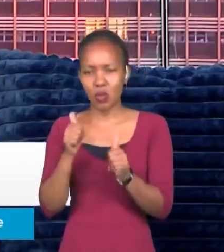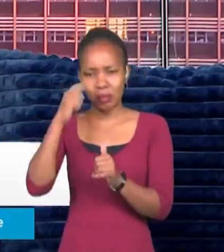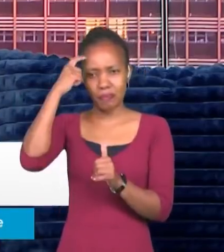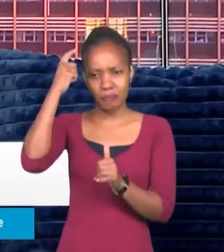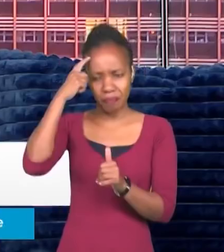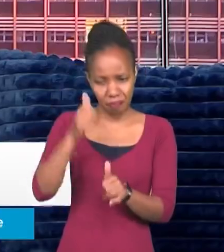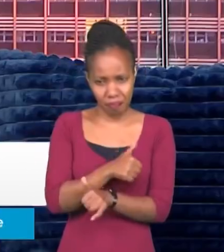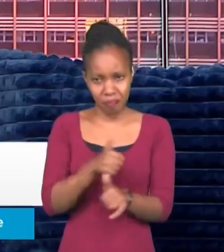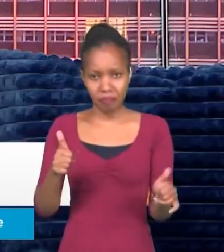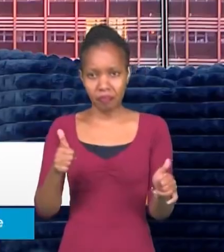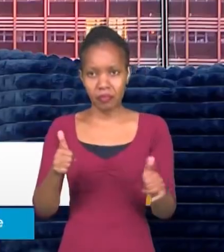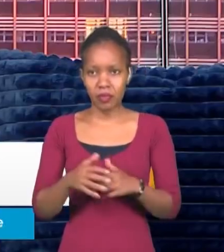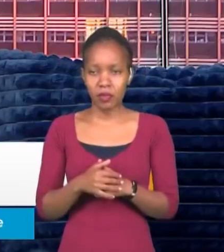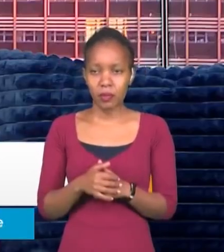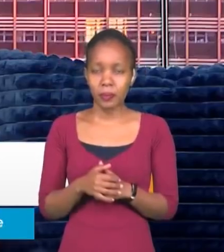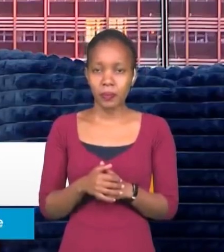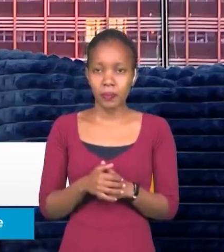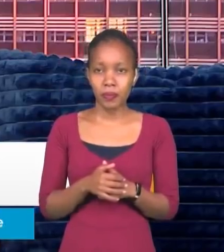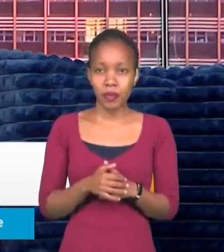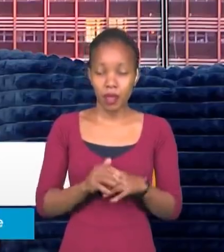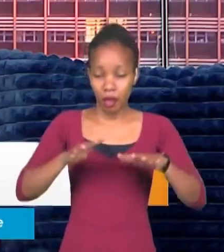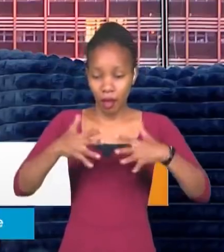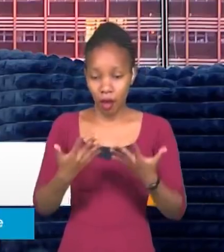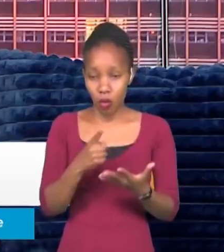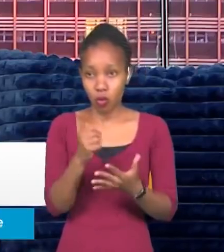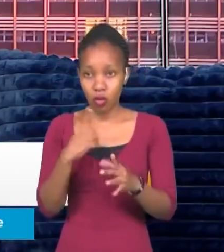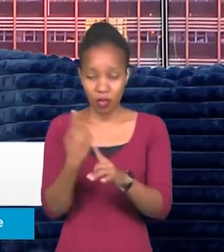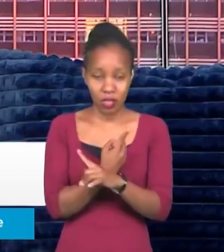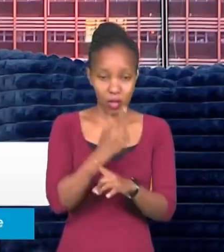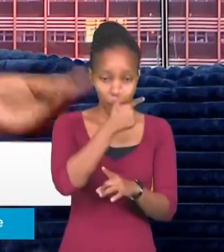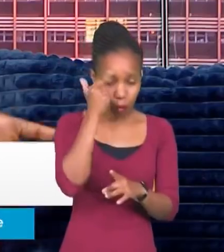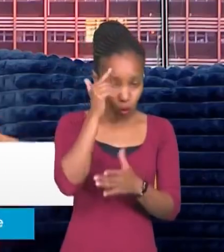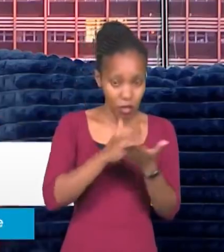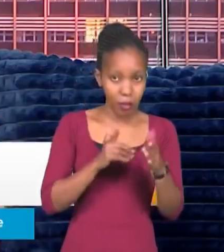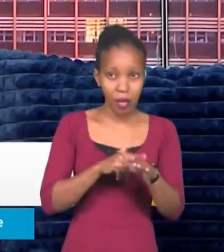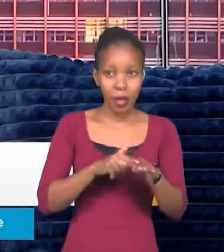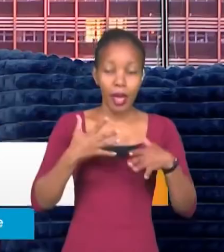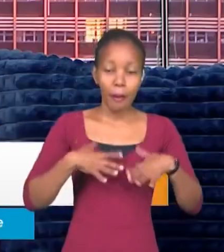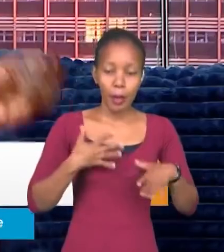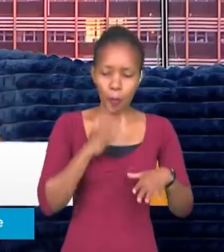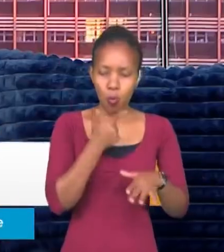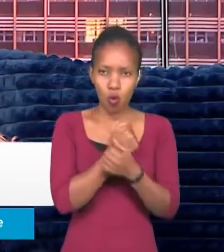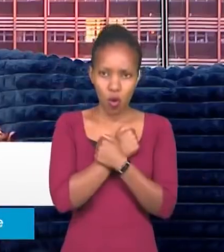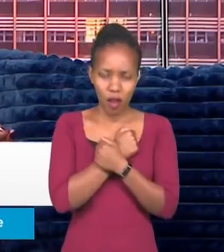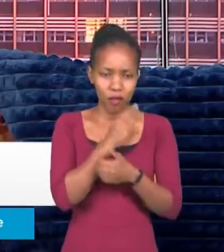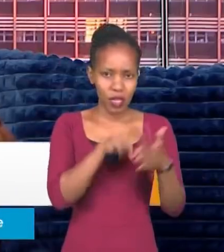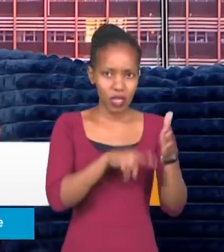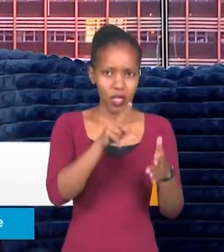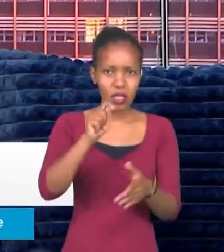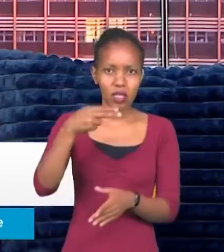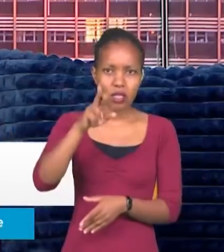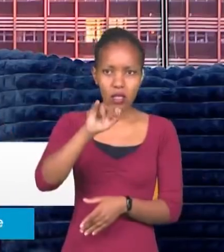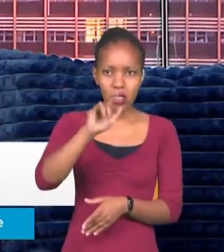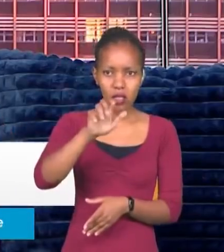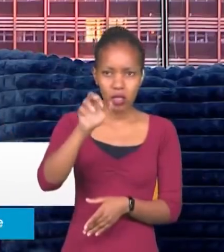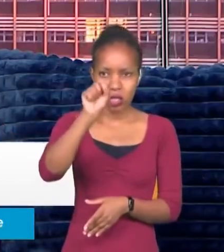So, well, that's how you get to differentiate, because sometimes there are people who like reading thrillers, but I